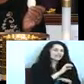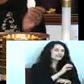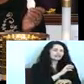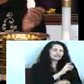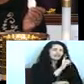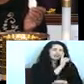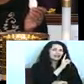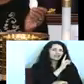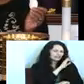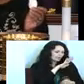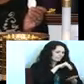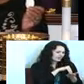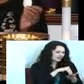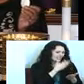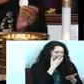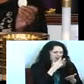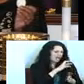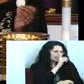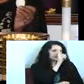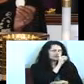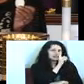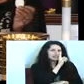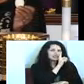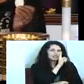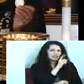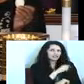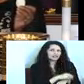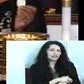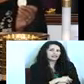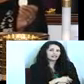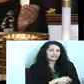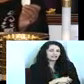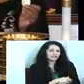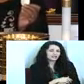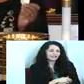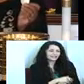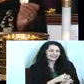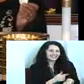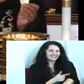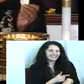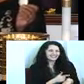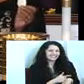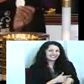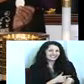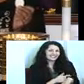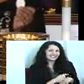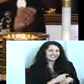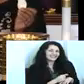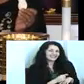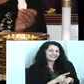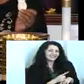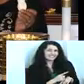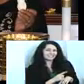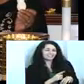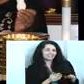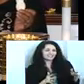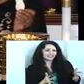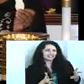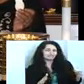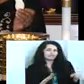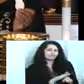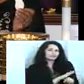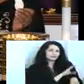very heat of the day, feeling there is less traffic, in an integrated church